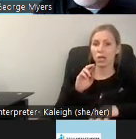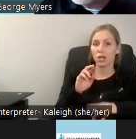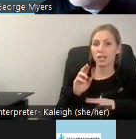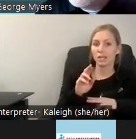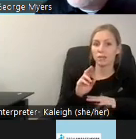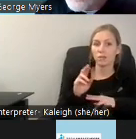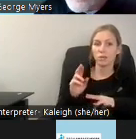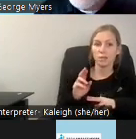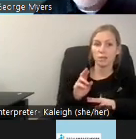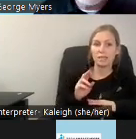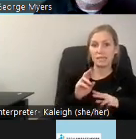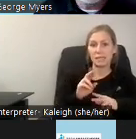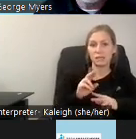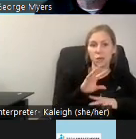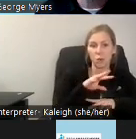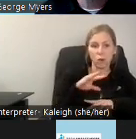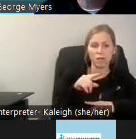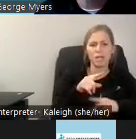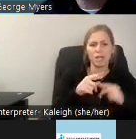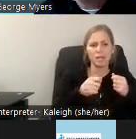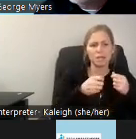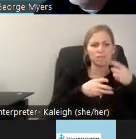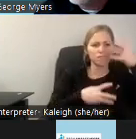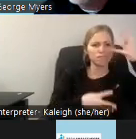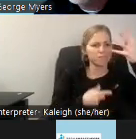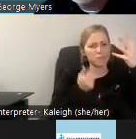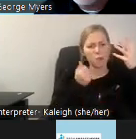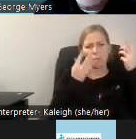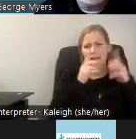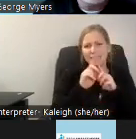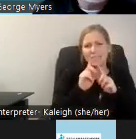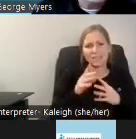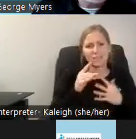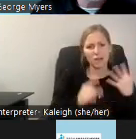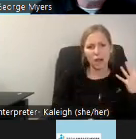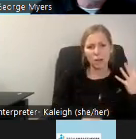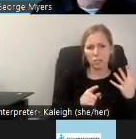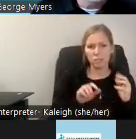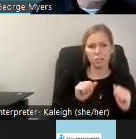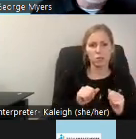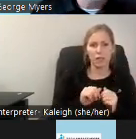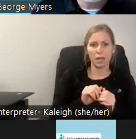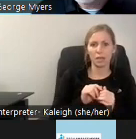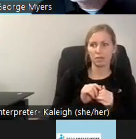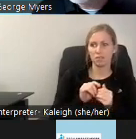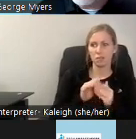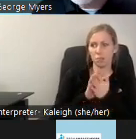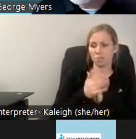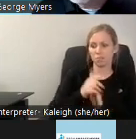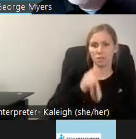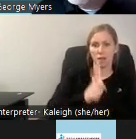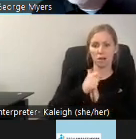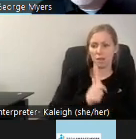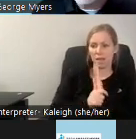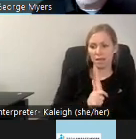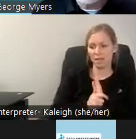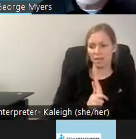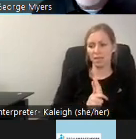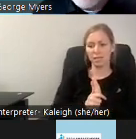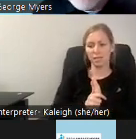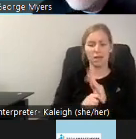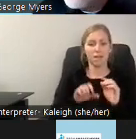so many different options and so many different things that you can automate in this way. I mean, you could do a ton of things that aren't even